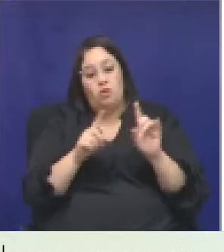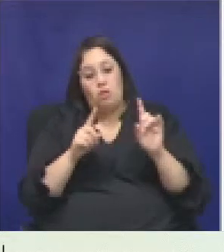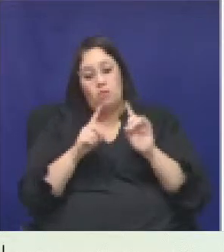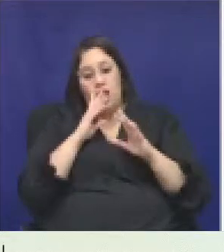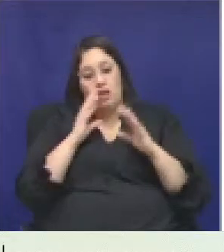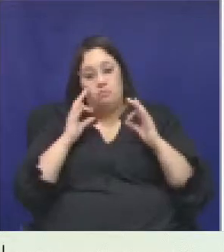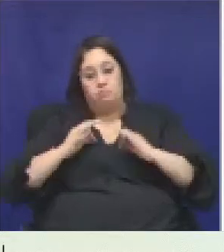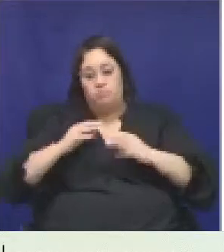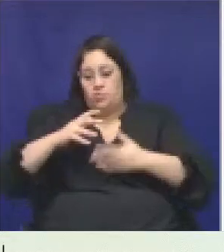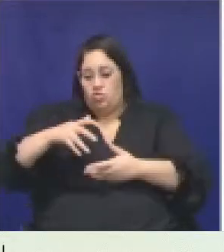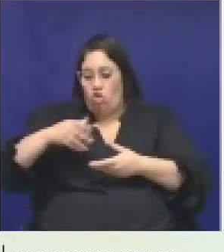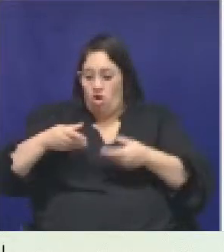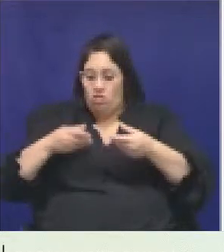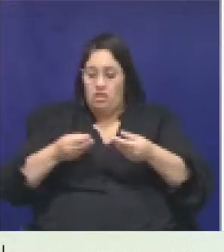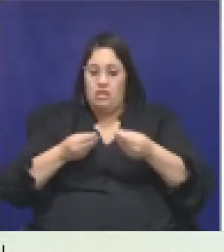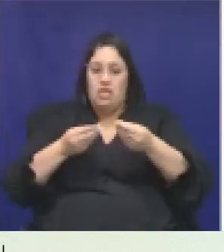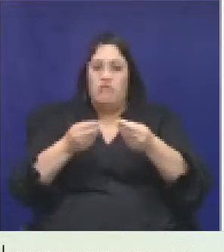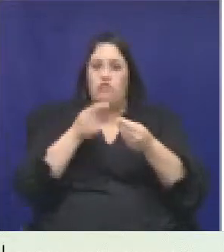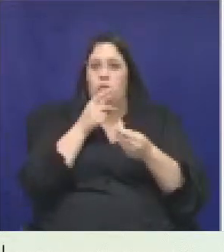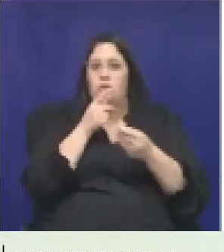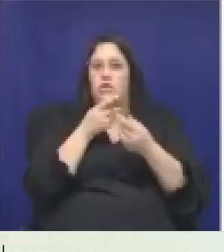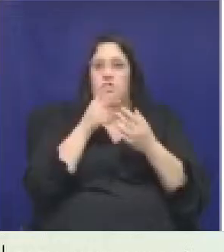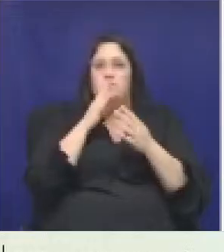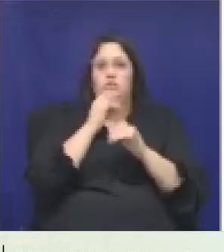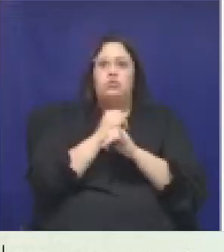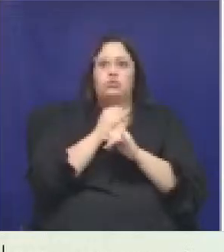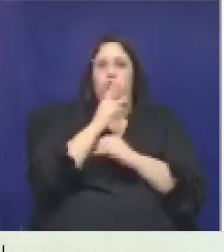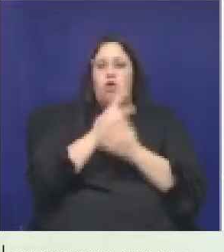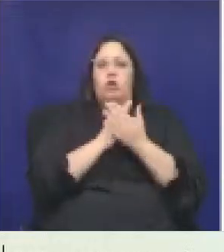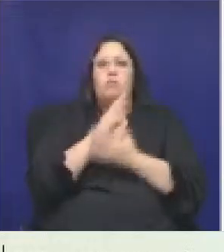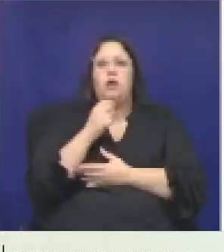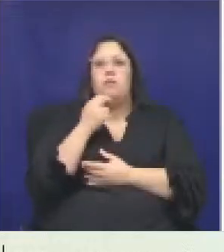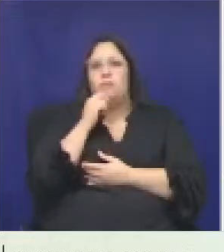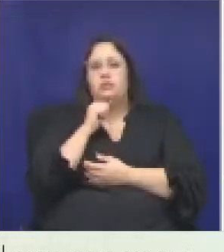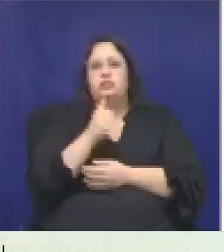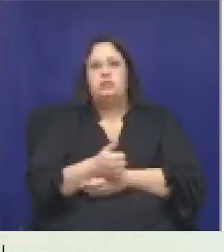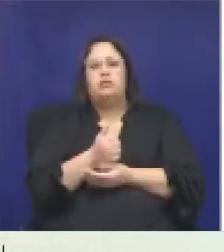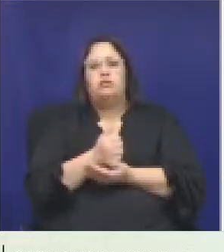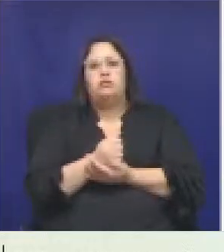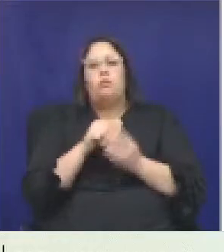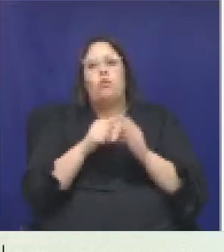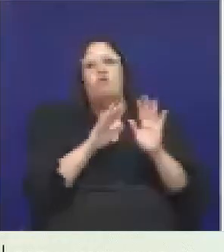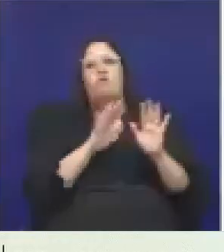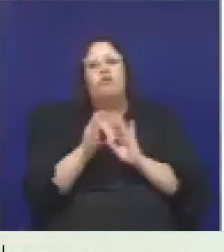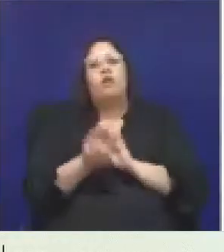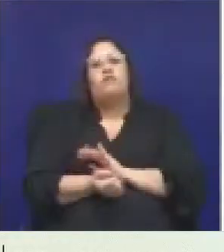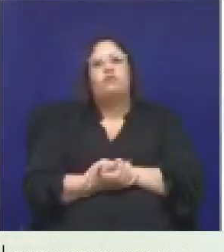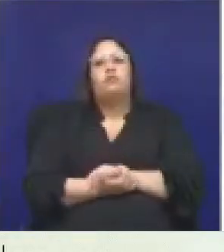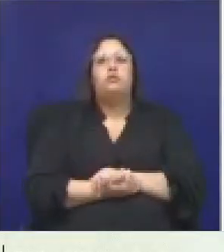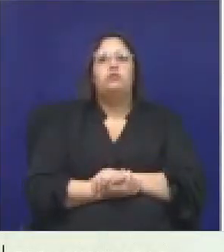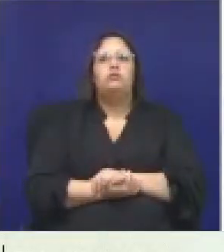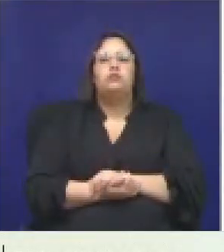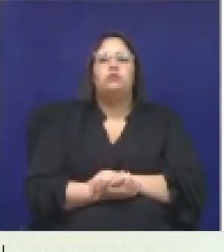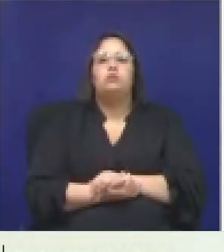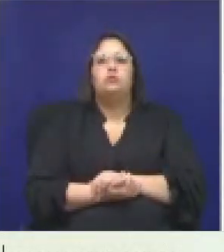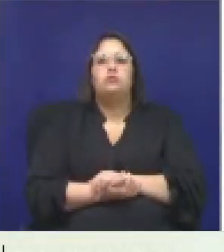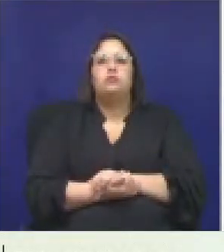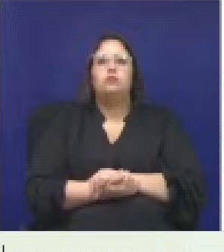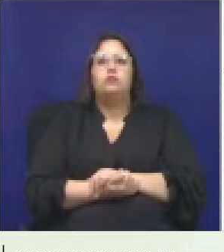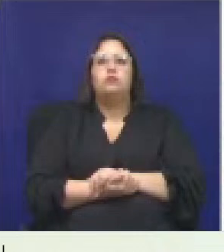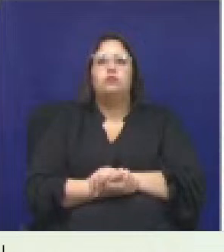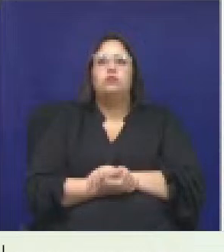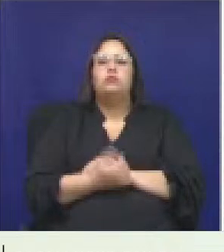of data fed to public institutions. Honorable Bergman, can you please take your seat? There's a point of order. Thank you. Chairperson, I want you to rule whether